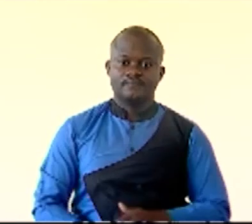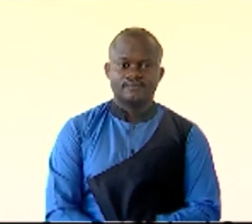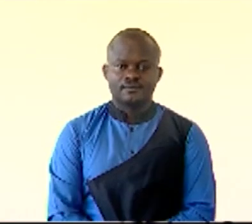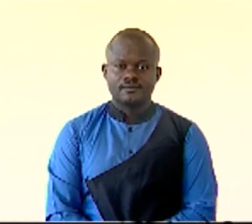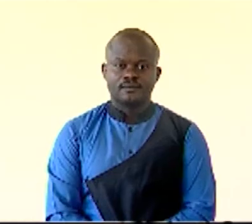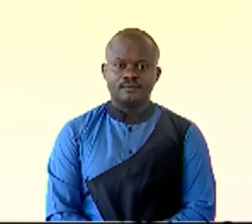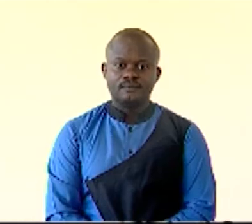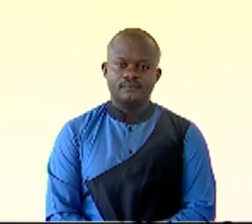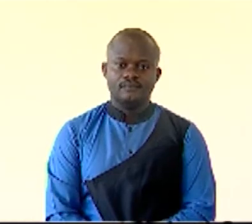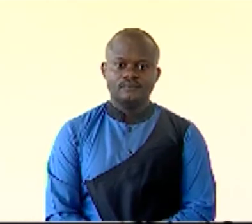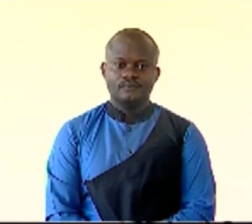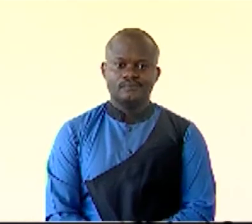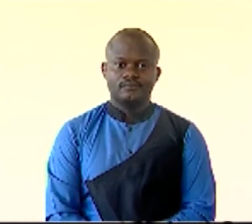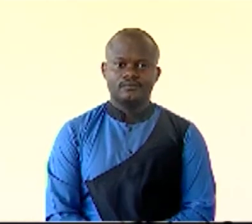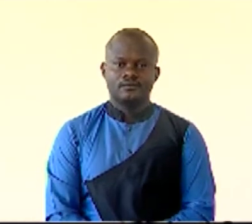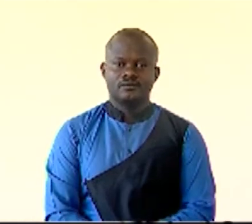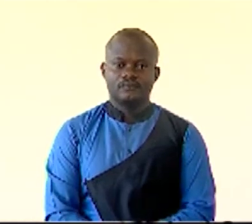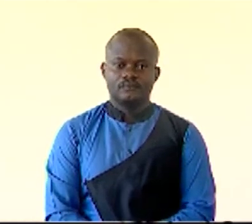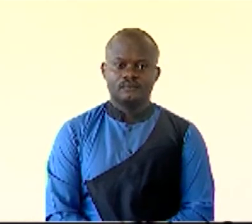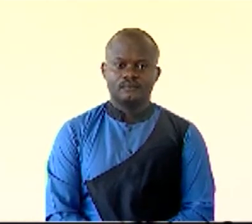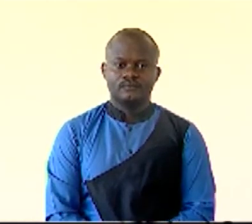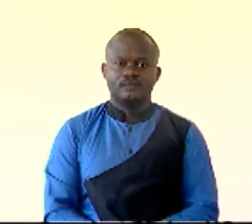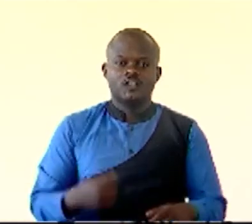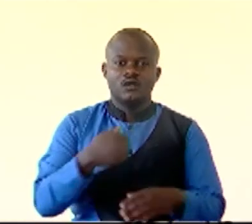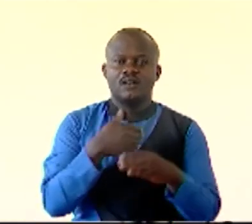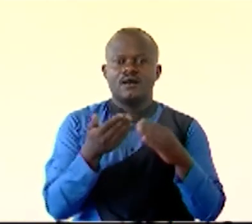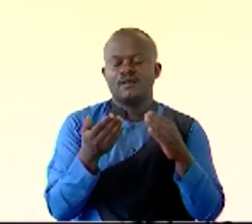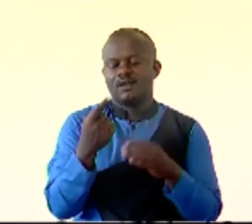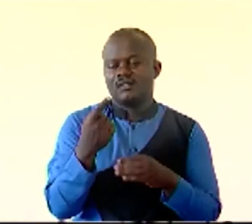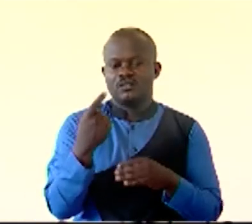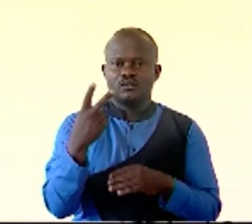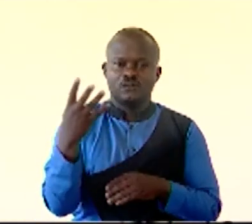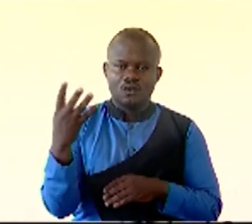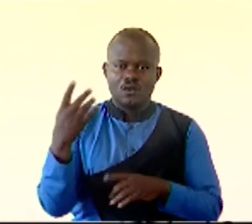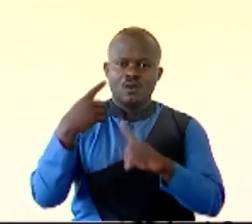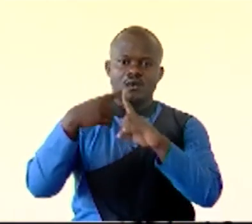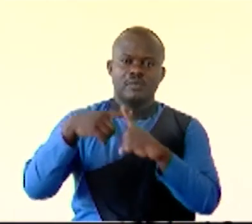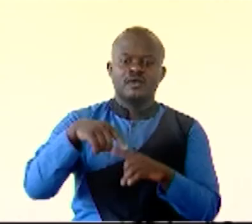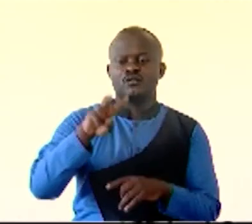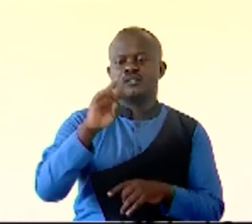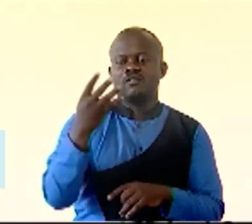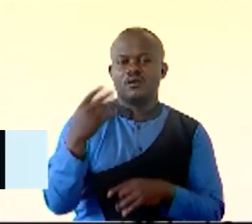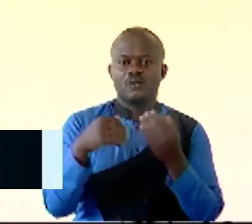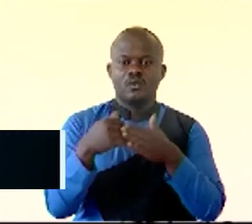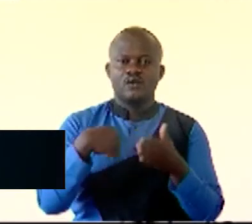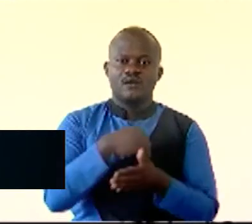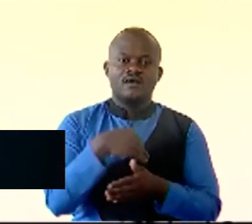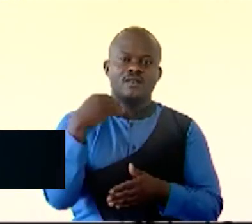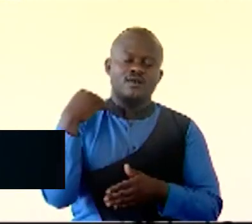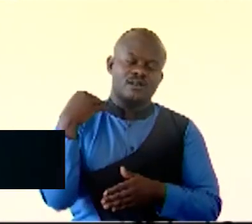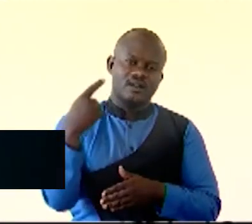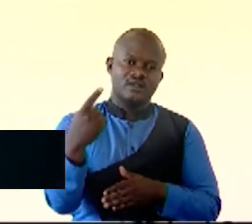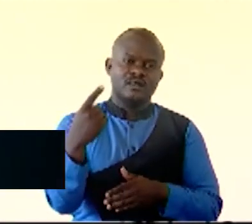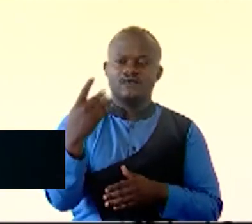is 62, times 2, we have 124, plus 24, we have